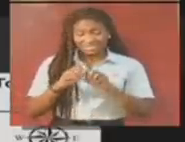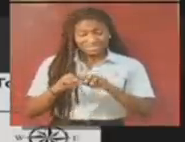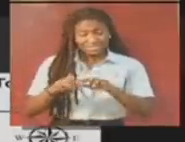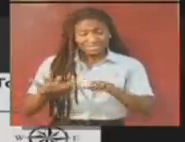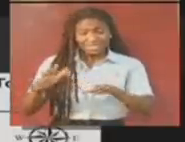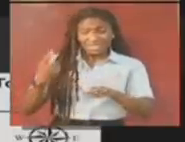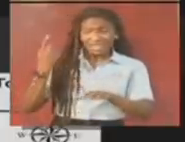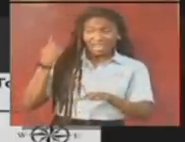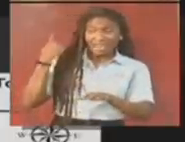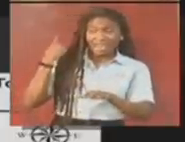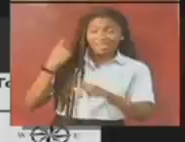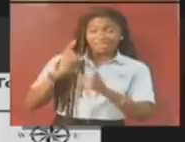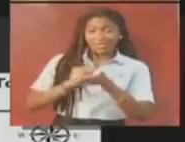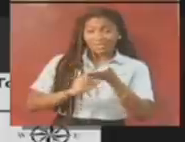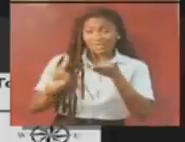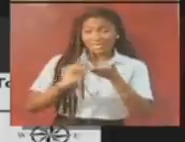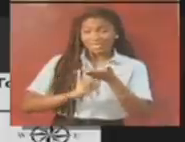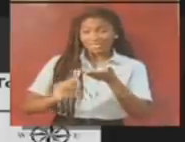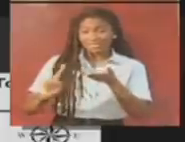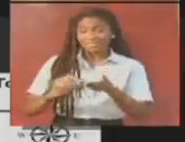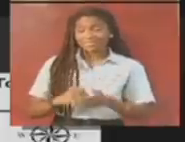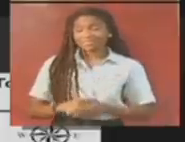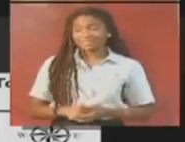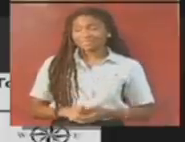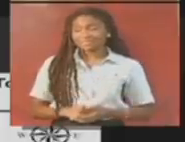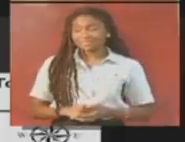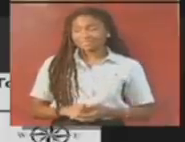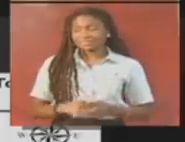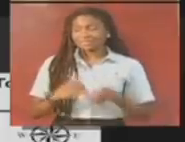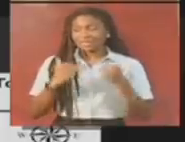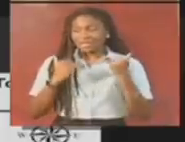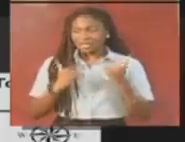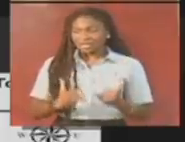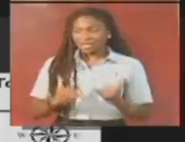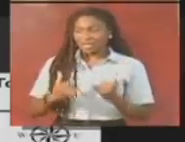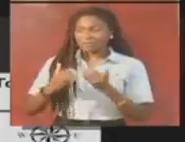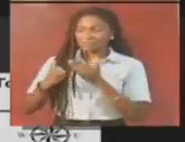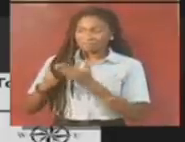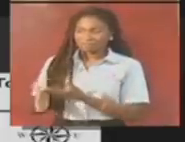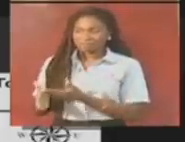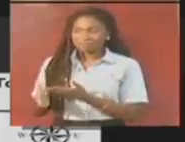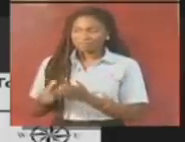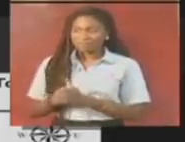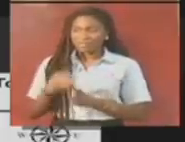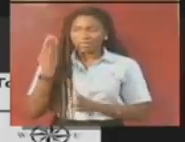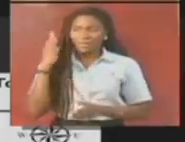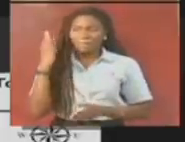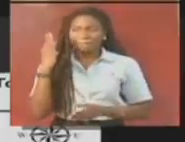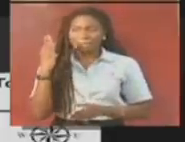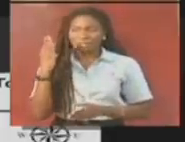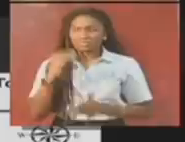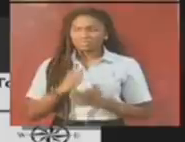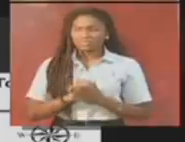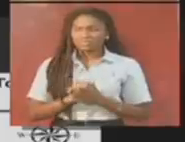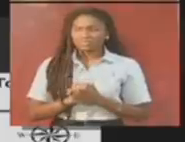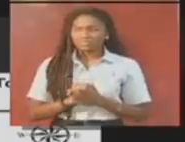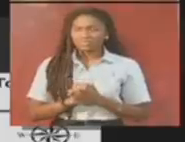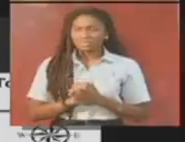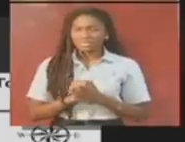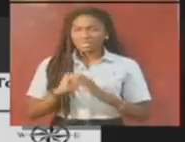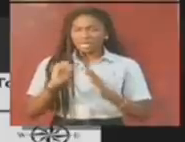weeks. Taking a slightly different look now at the same data, we look here at epidemiological weeks 12 and